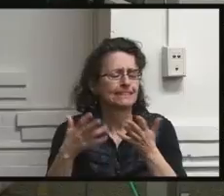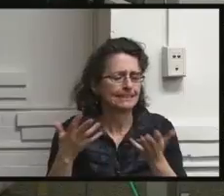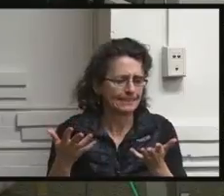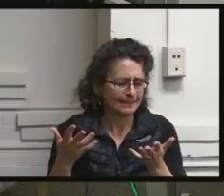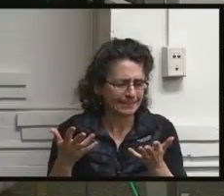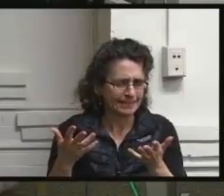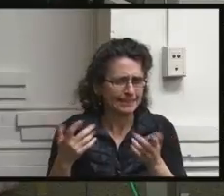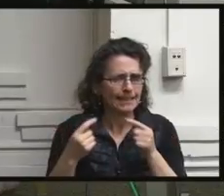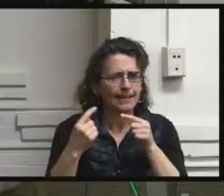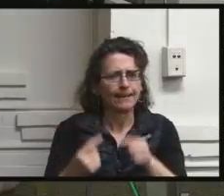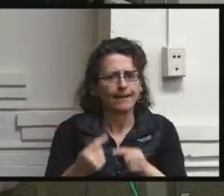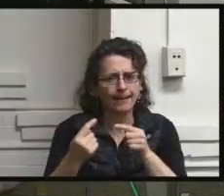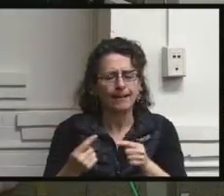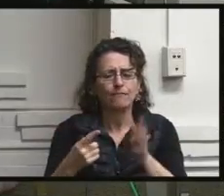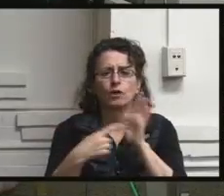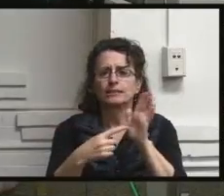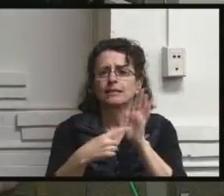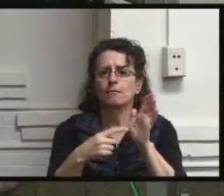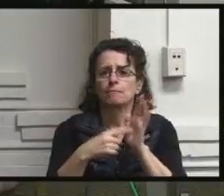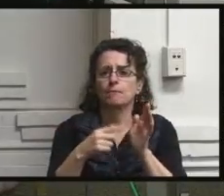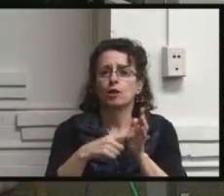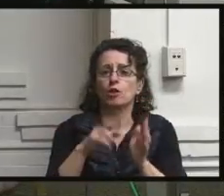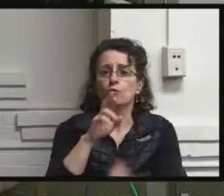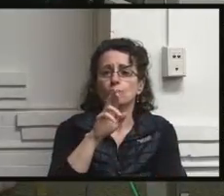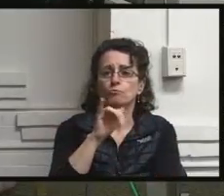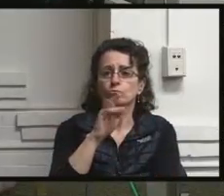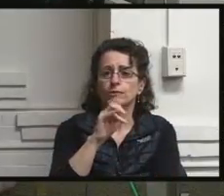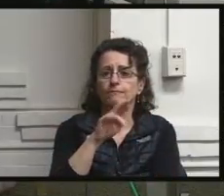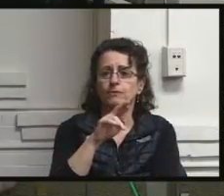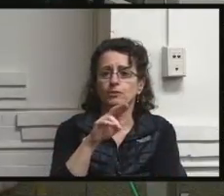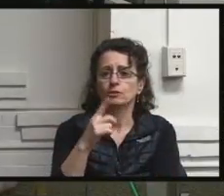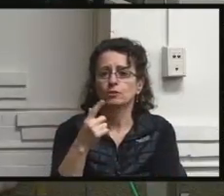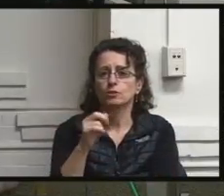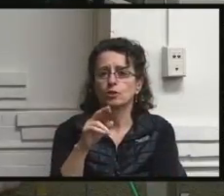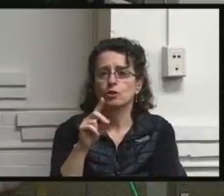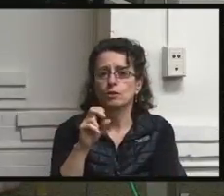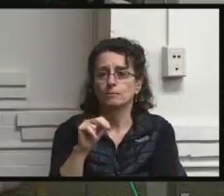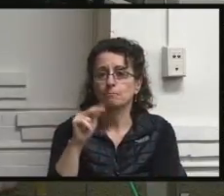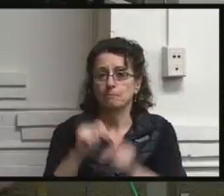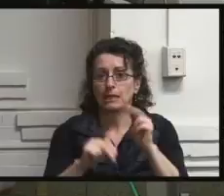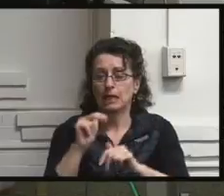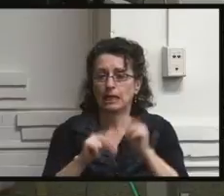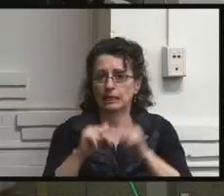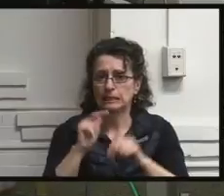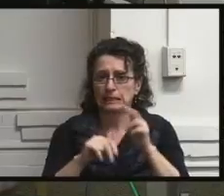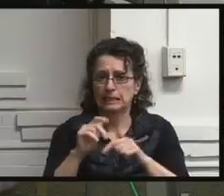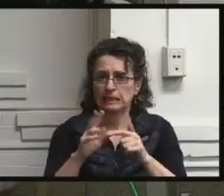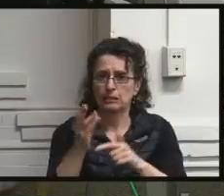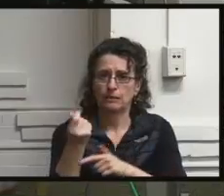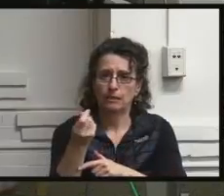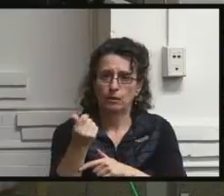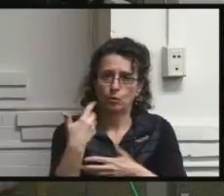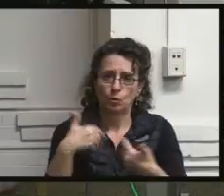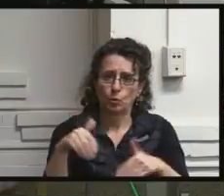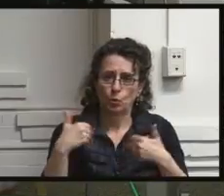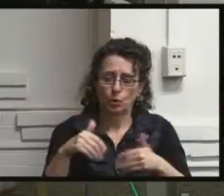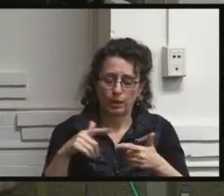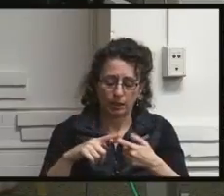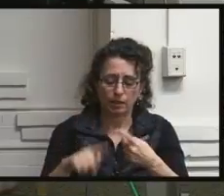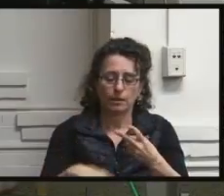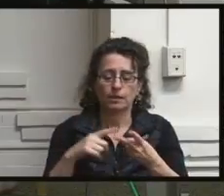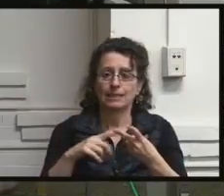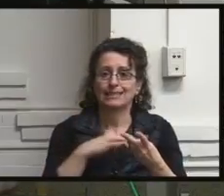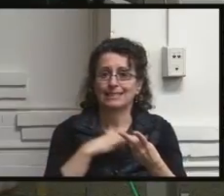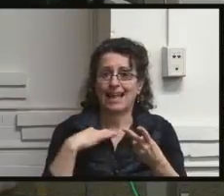with the River Garden and its staffing position. And I was certainly